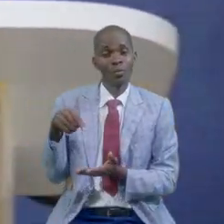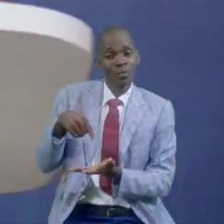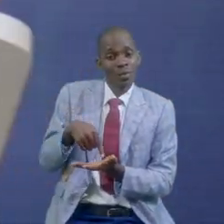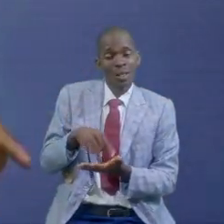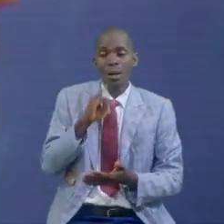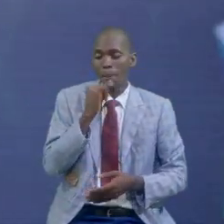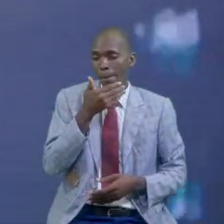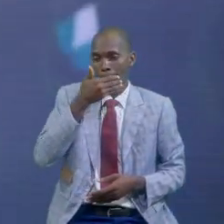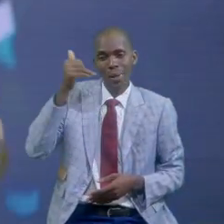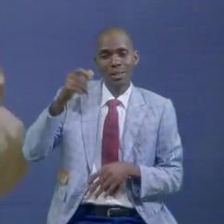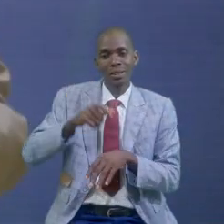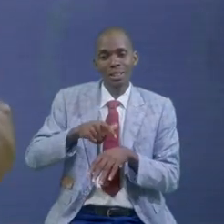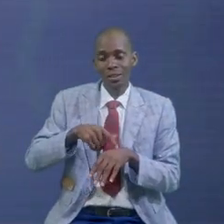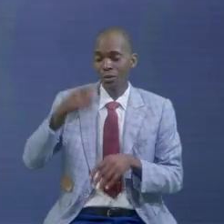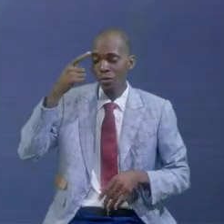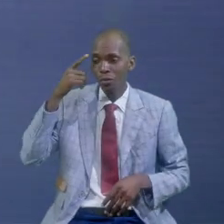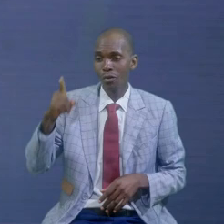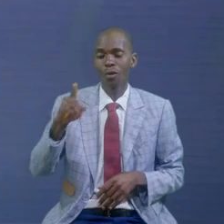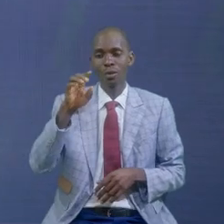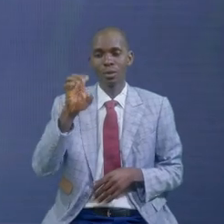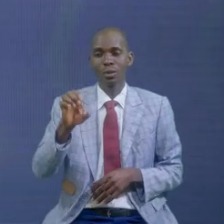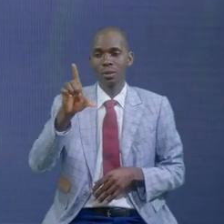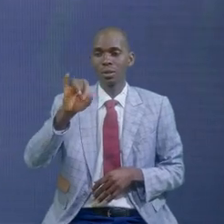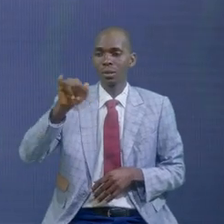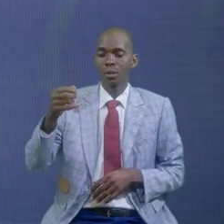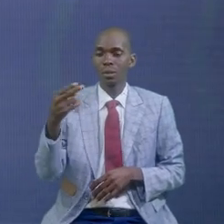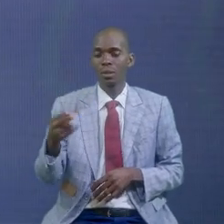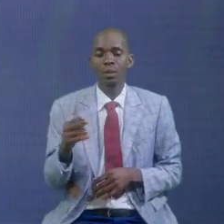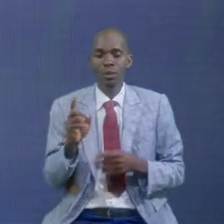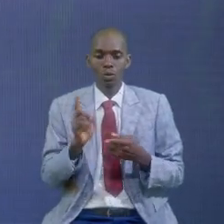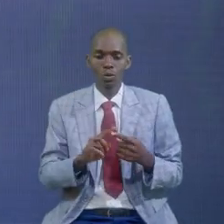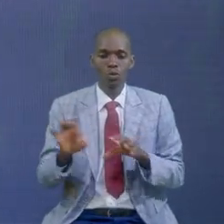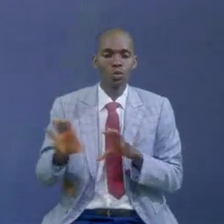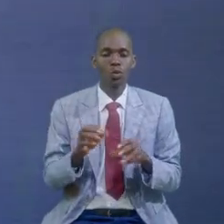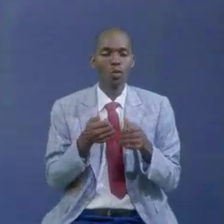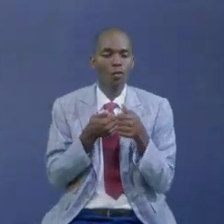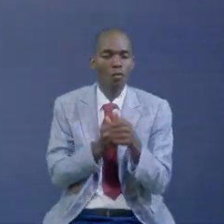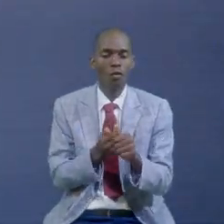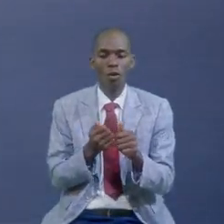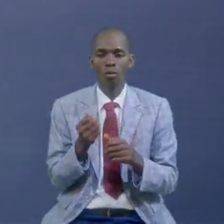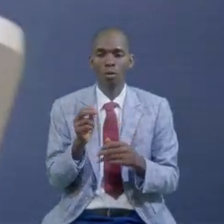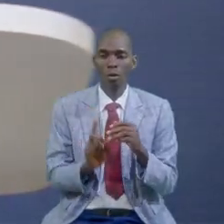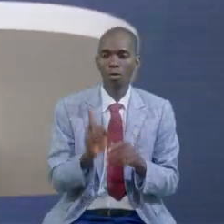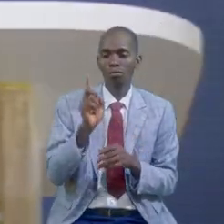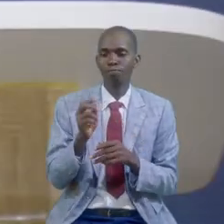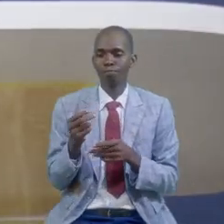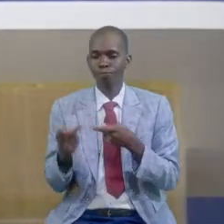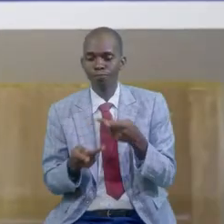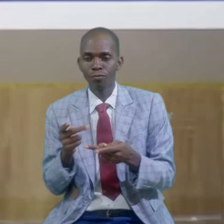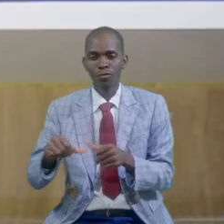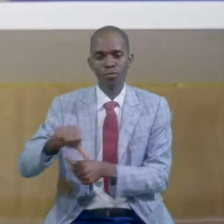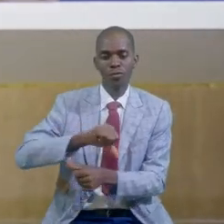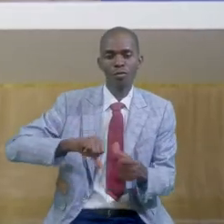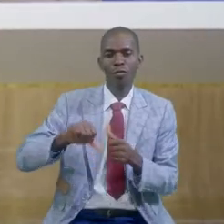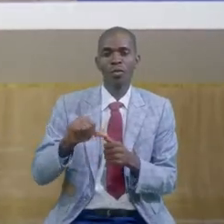are 7,000 men that have not bowed their knee to any Baal. This should have been the time to